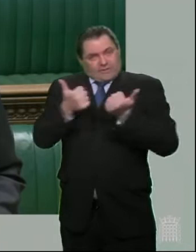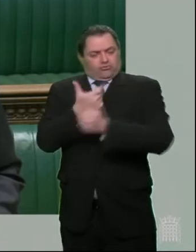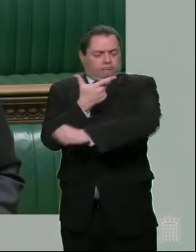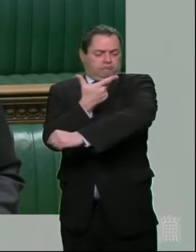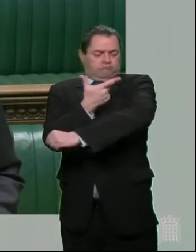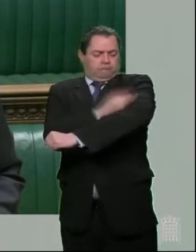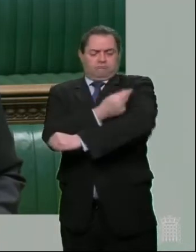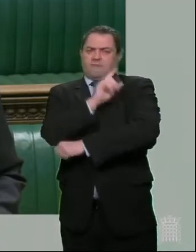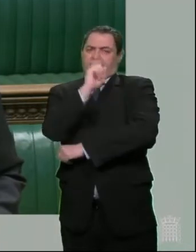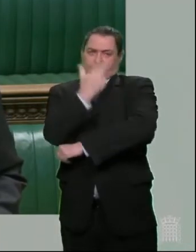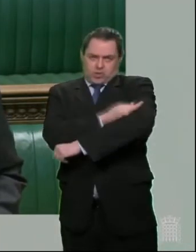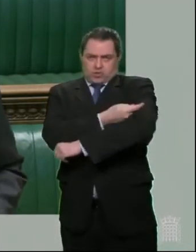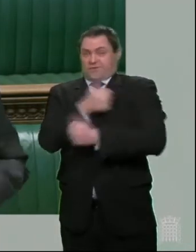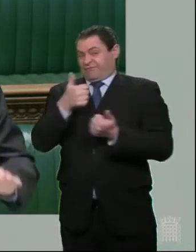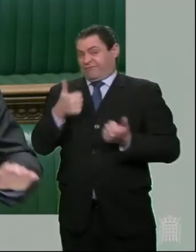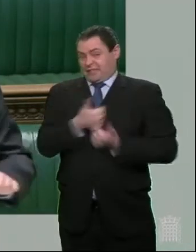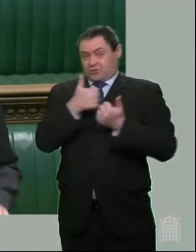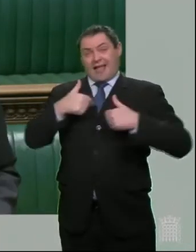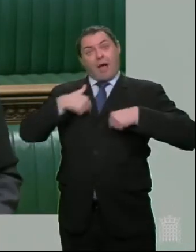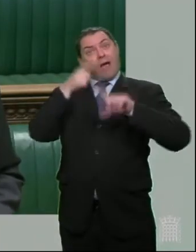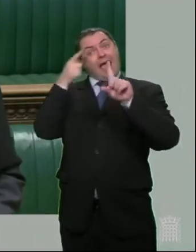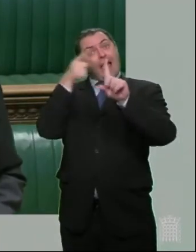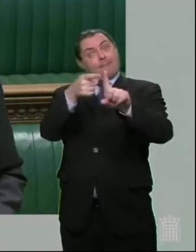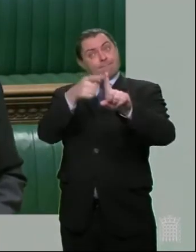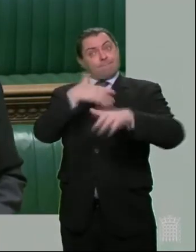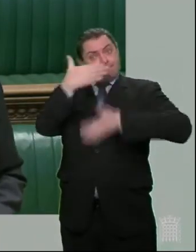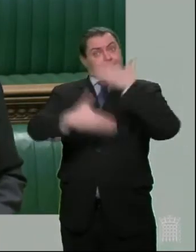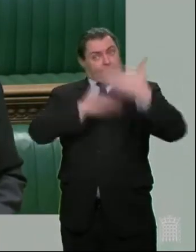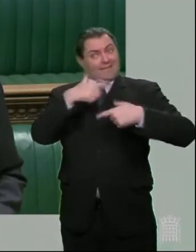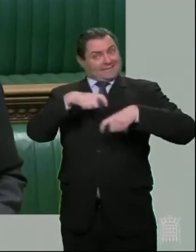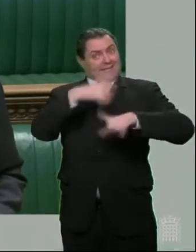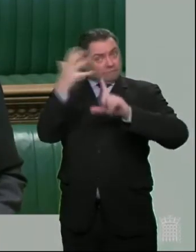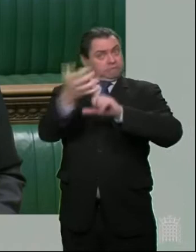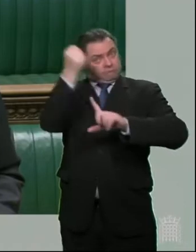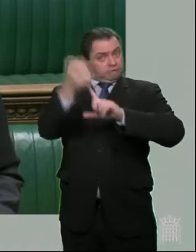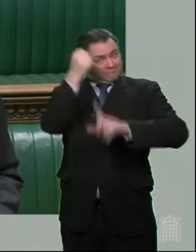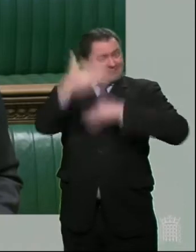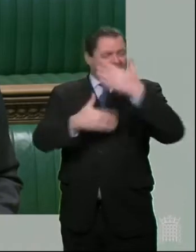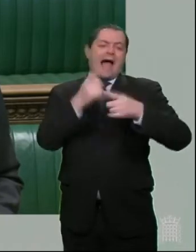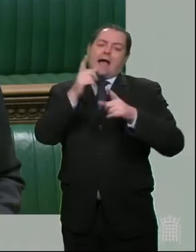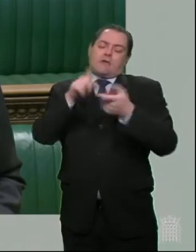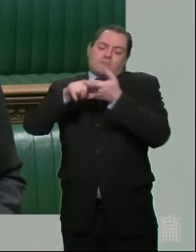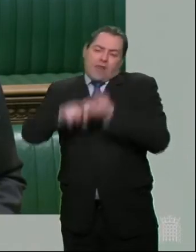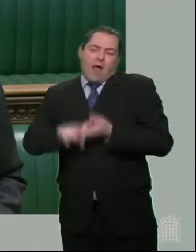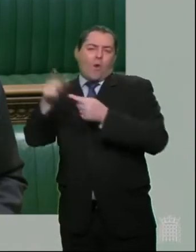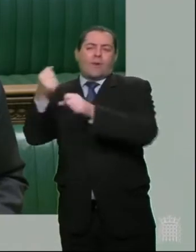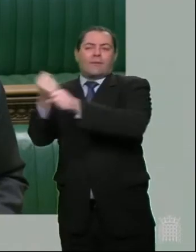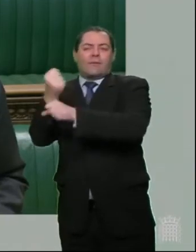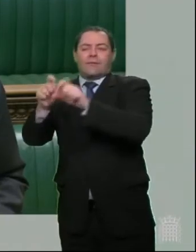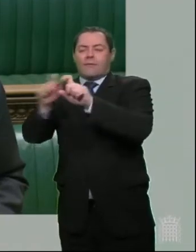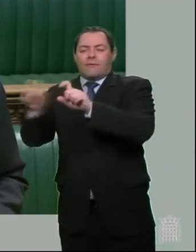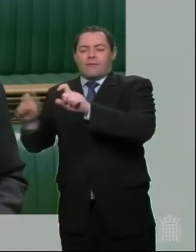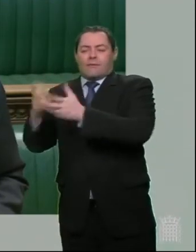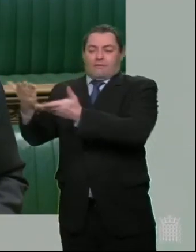vaccine. We're on target, if we can get the supplies, to deliver the target